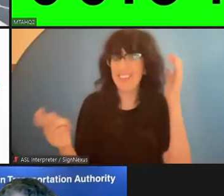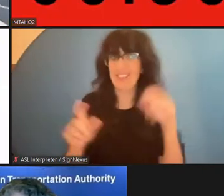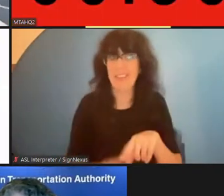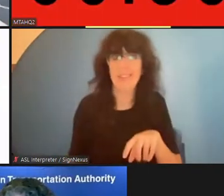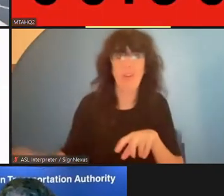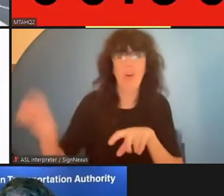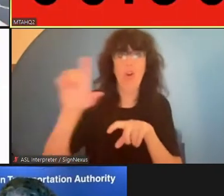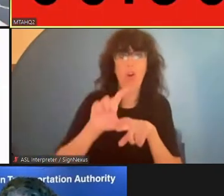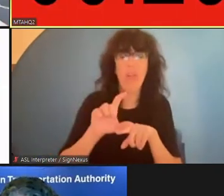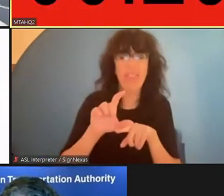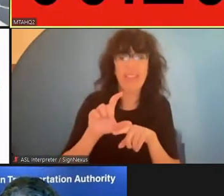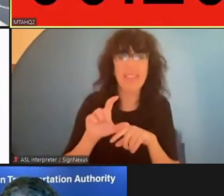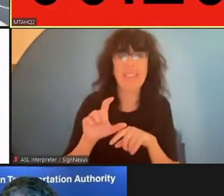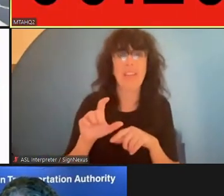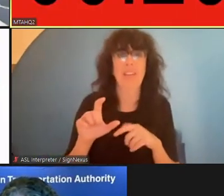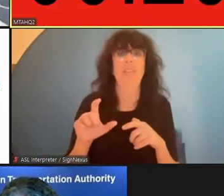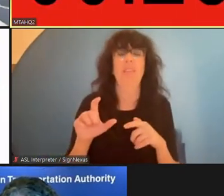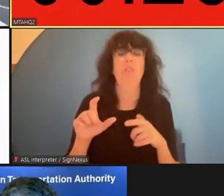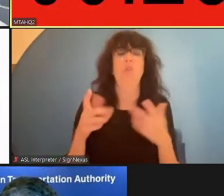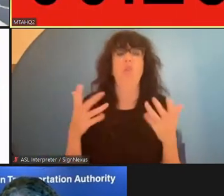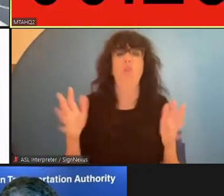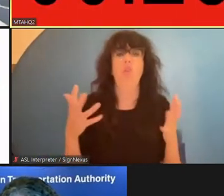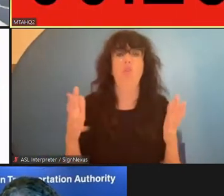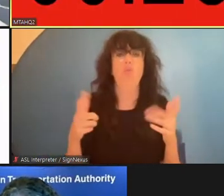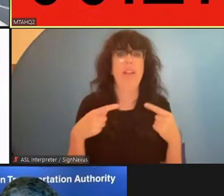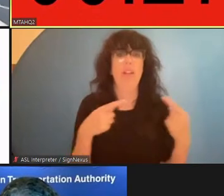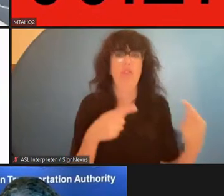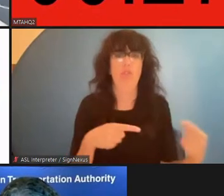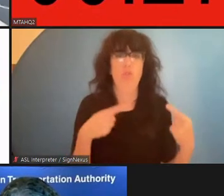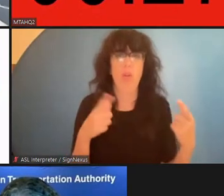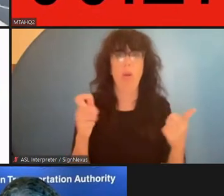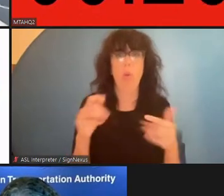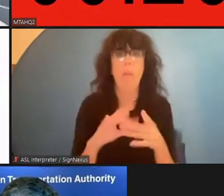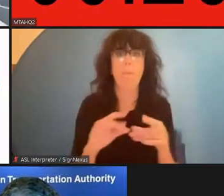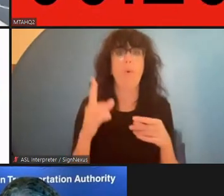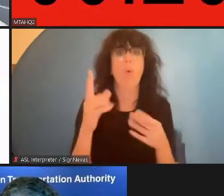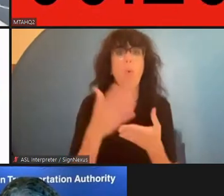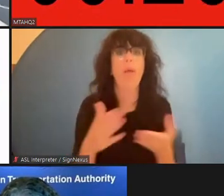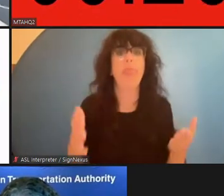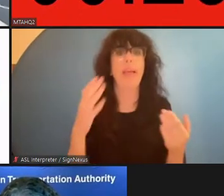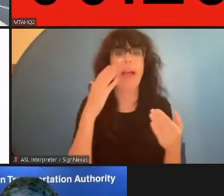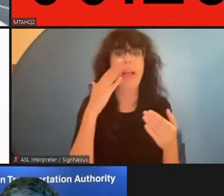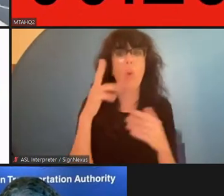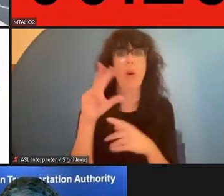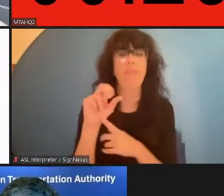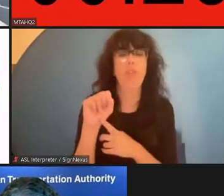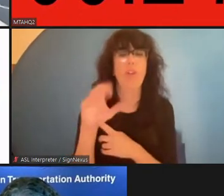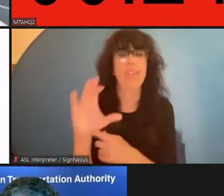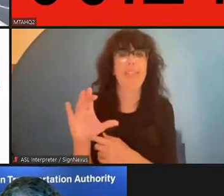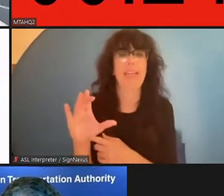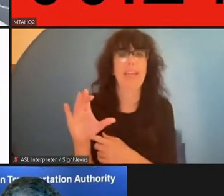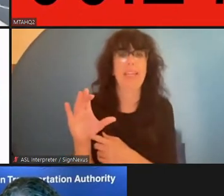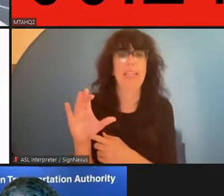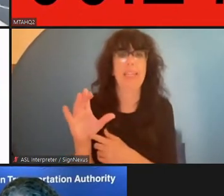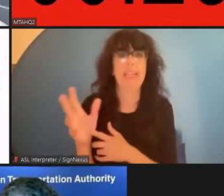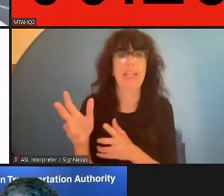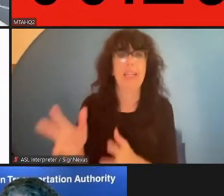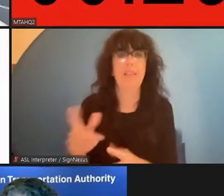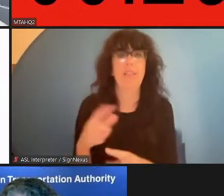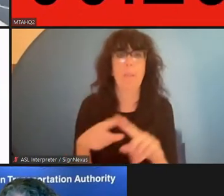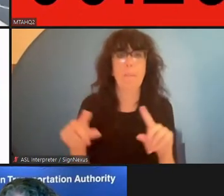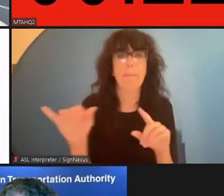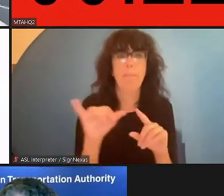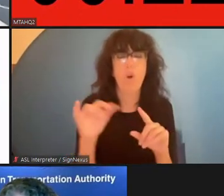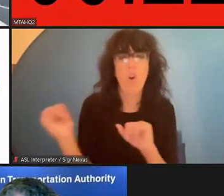additional taxes on this already struggling i want to mention one thing i know i have 32nd uh left but also